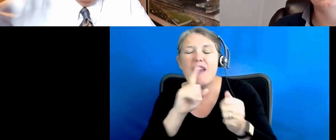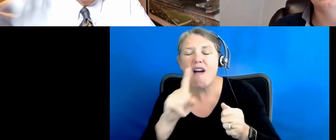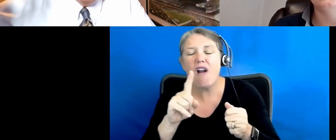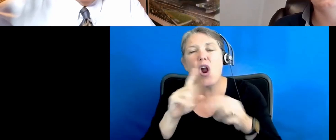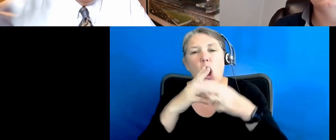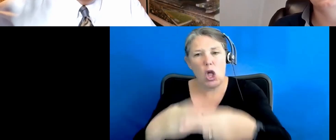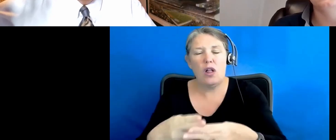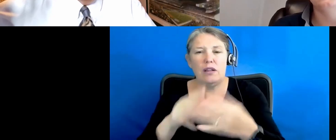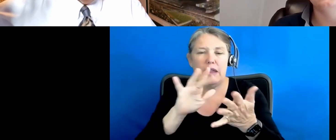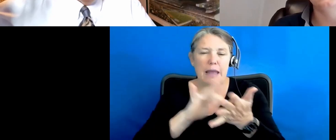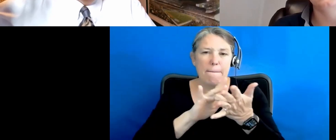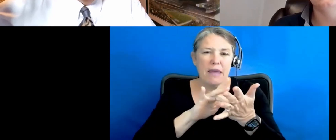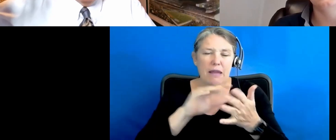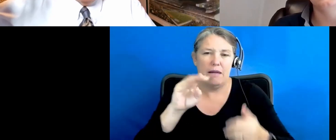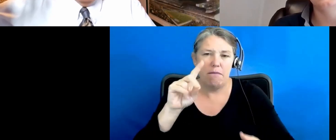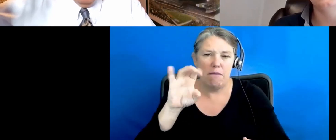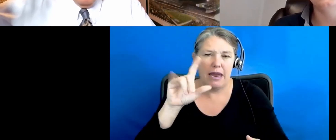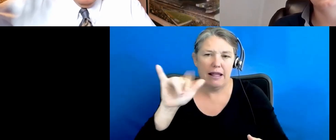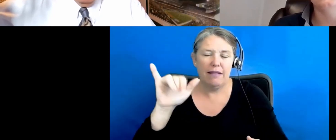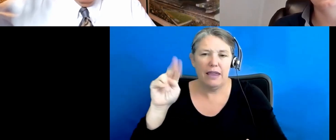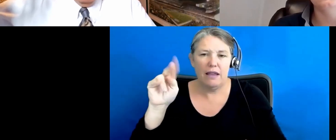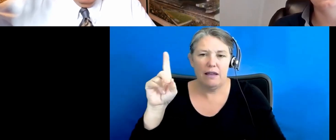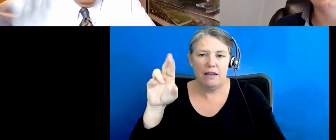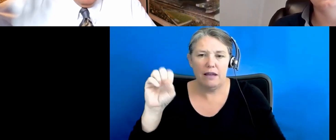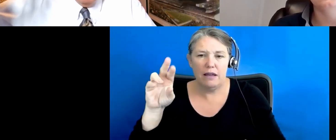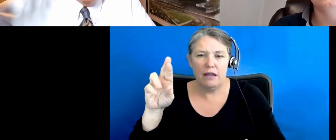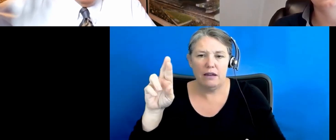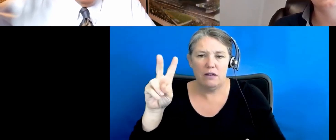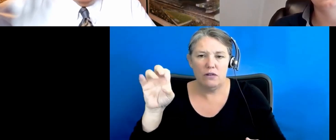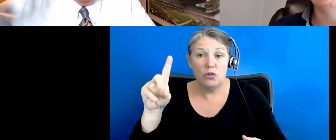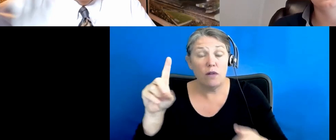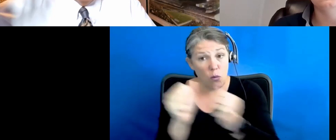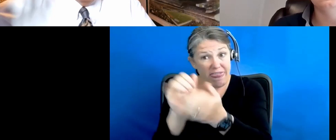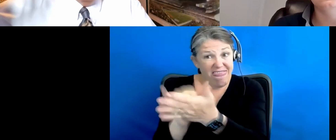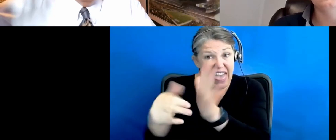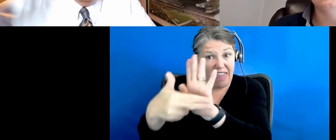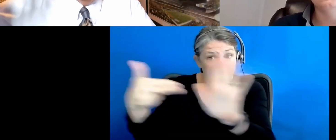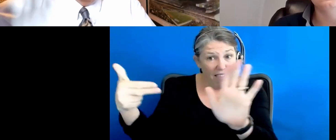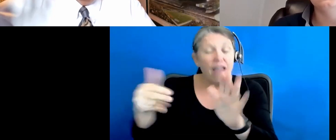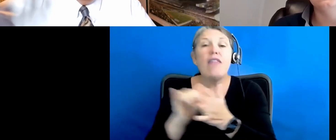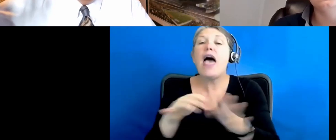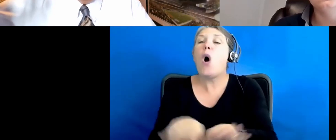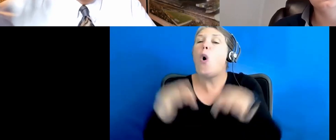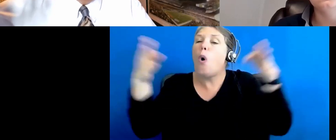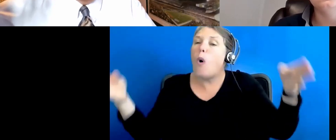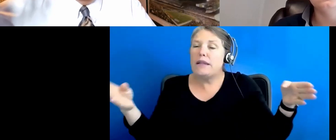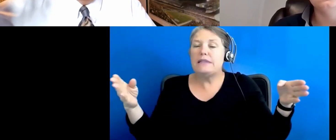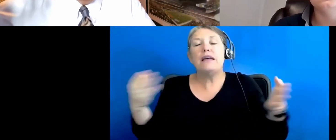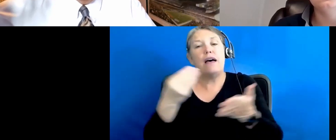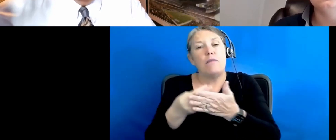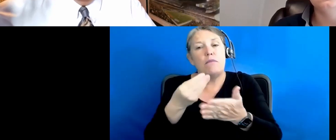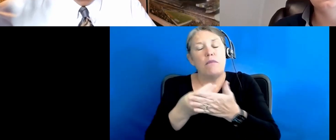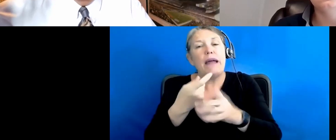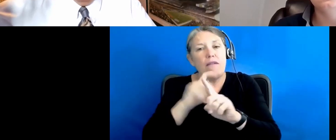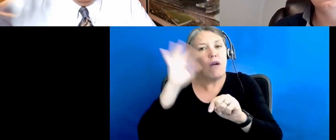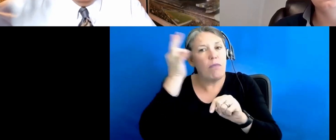underserved populations. With that designation, it opens up a considerable amount of federal